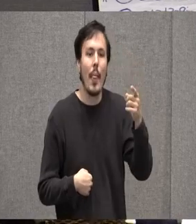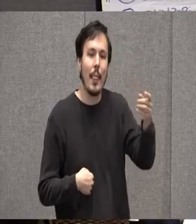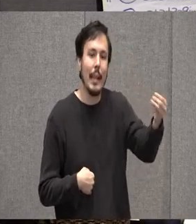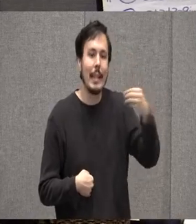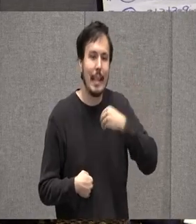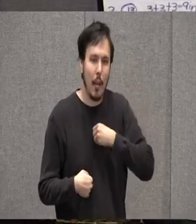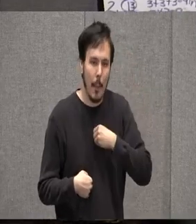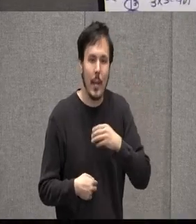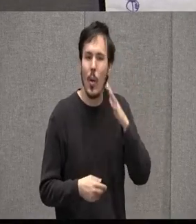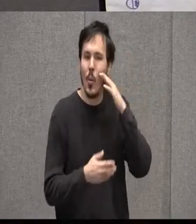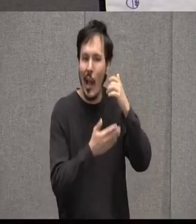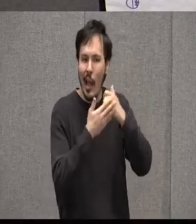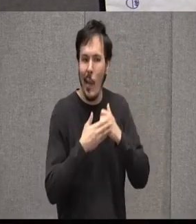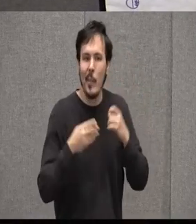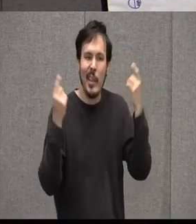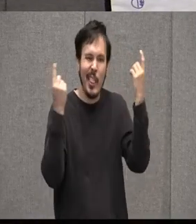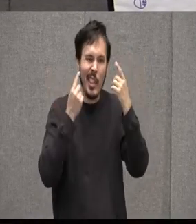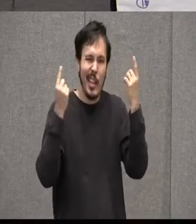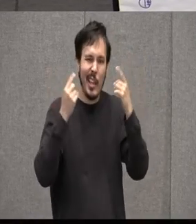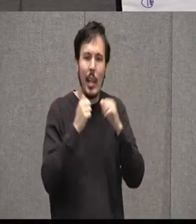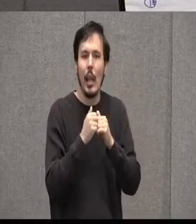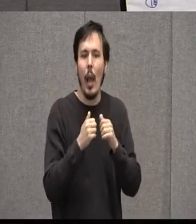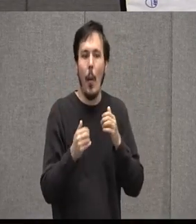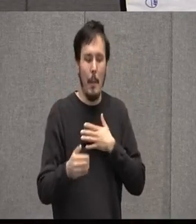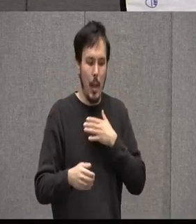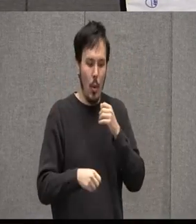just sometimes helped me think through my work.